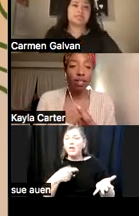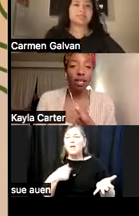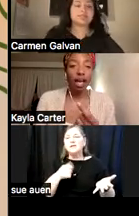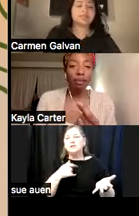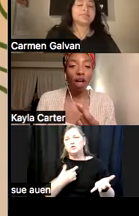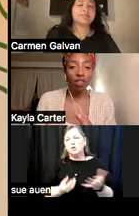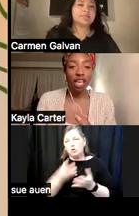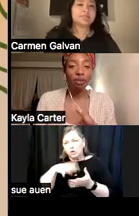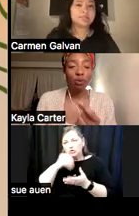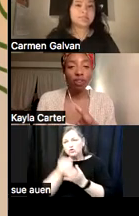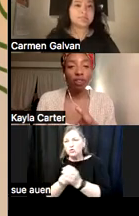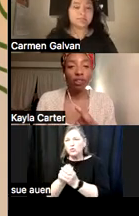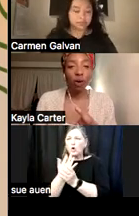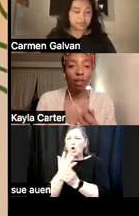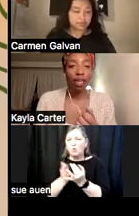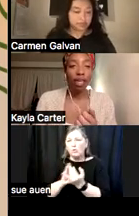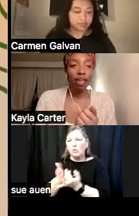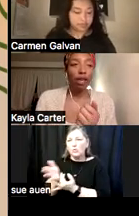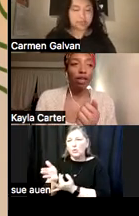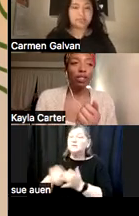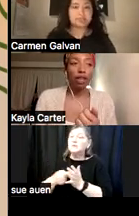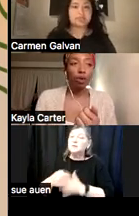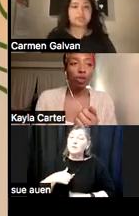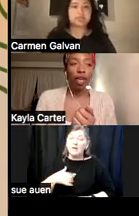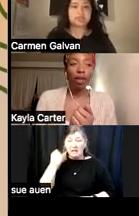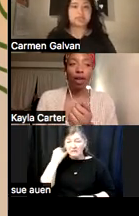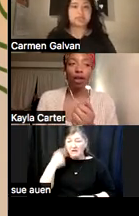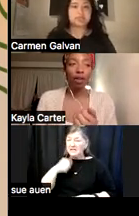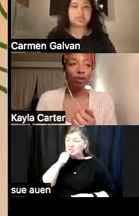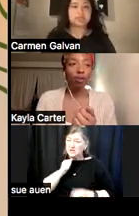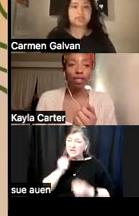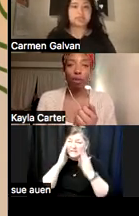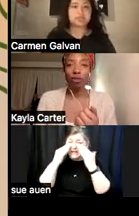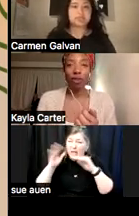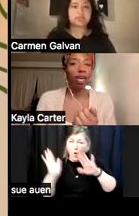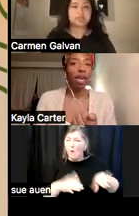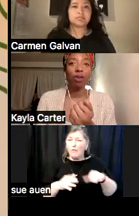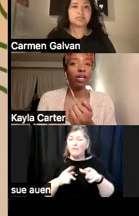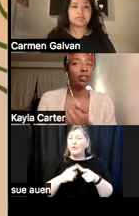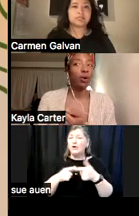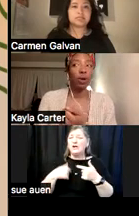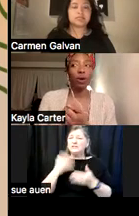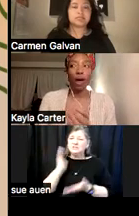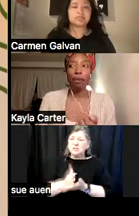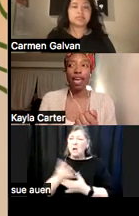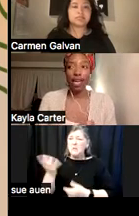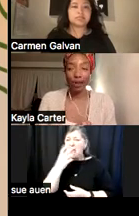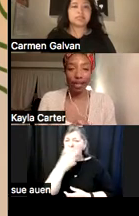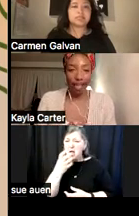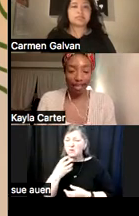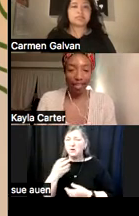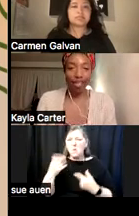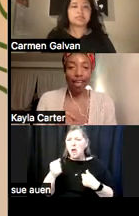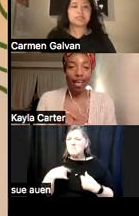around. Oftentimes we feel as though, like, if I can just get over it, or I got through this step of feeling angry, so why am I